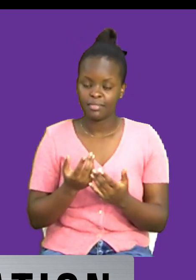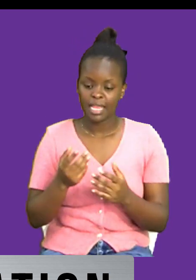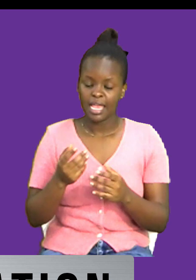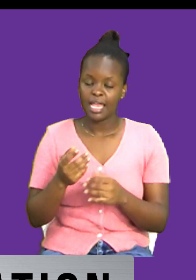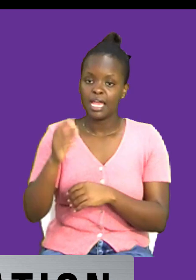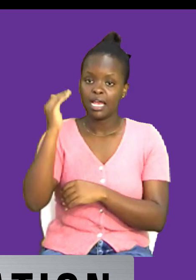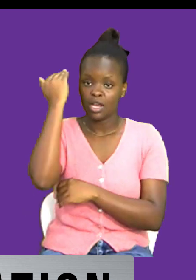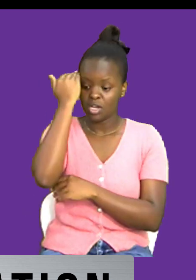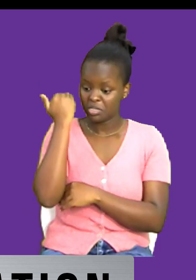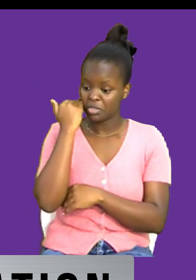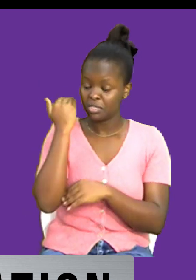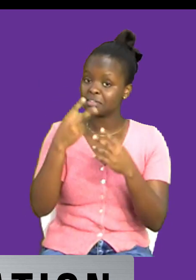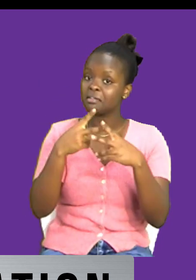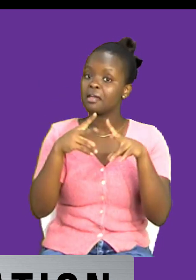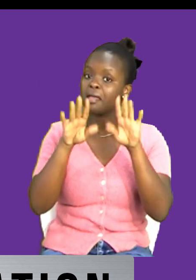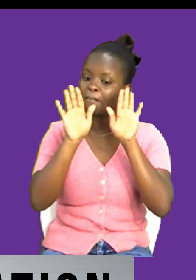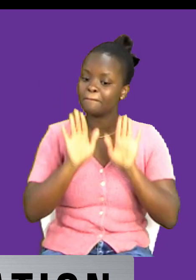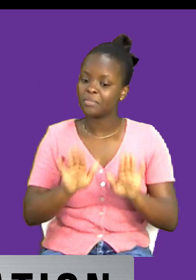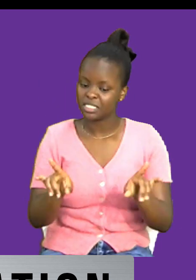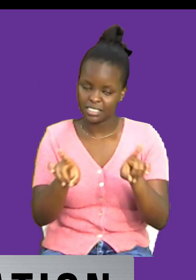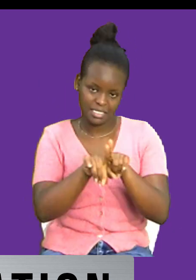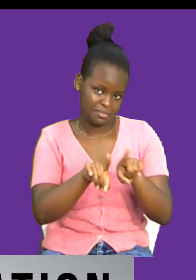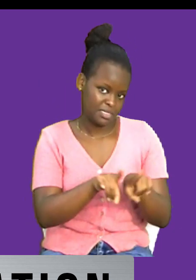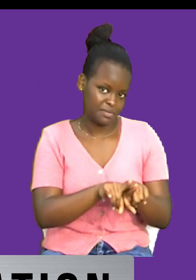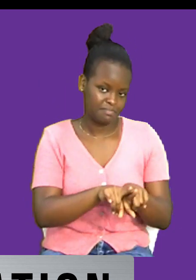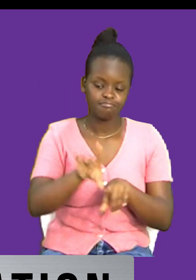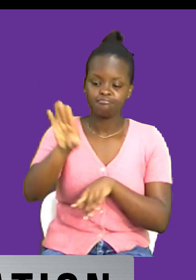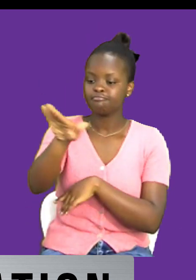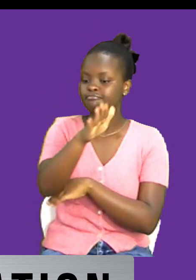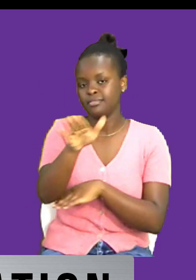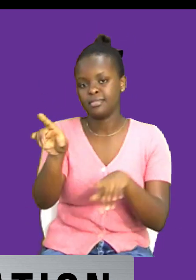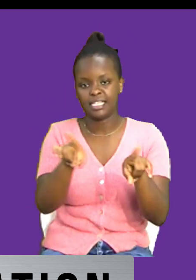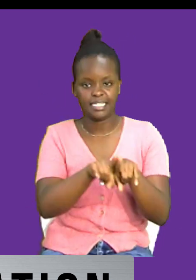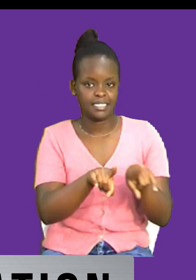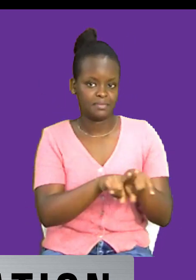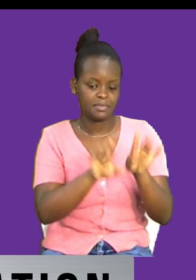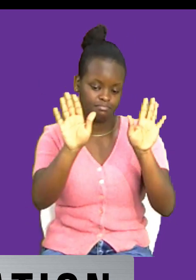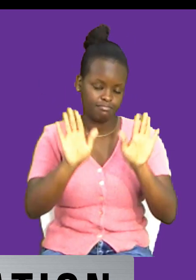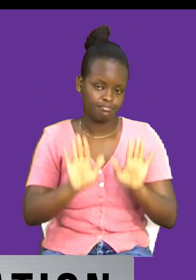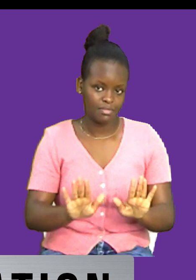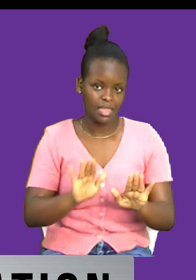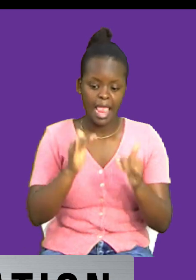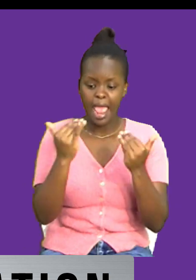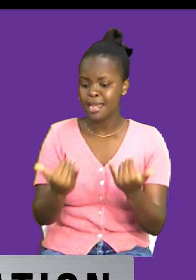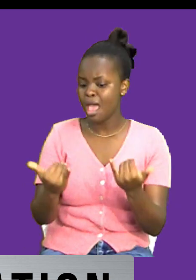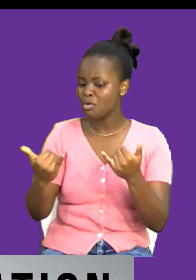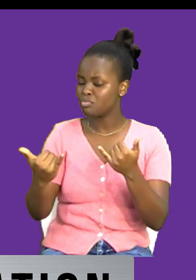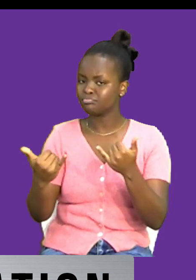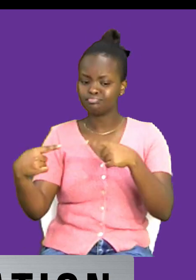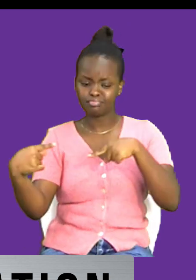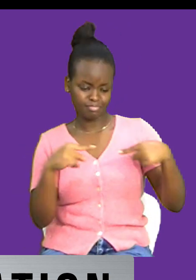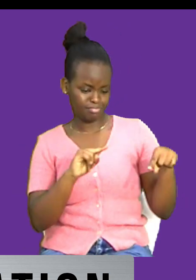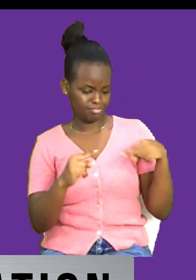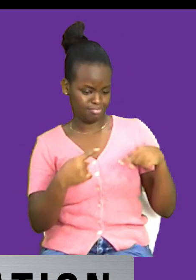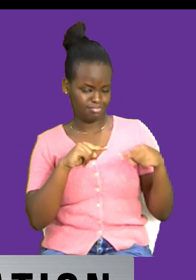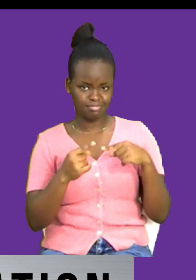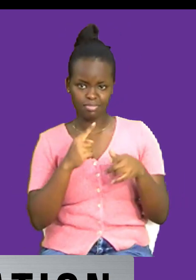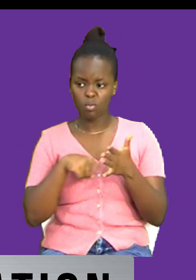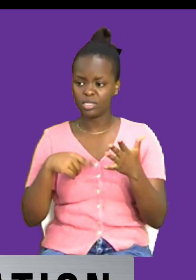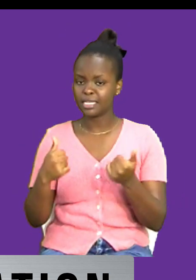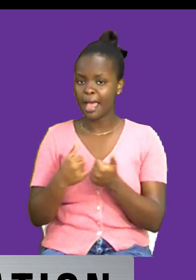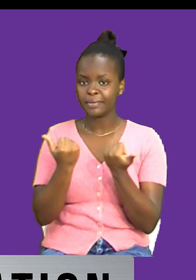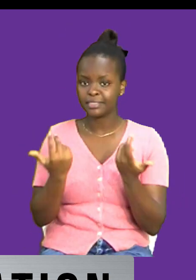to you and me. Jonah. And the legislature is very key to you and me. Exactly. But now they are not in sync. What happens?